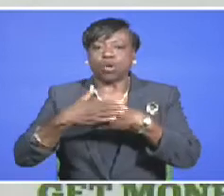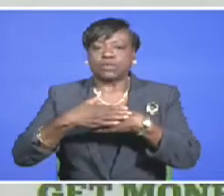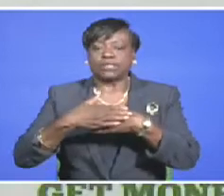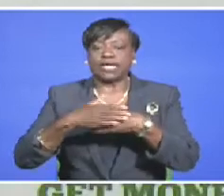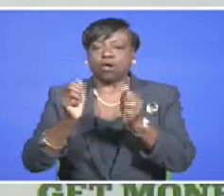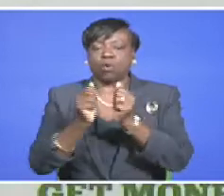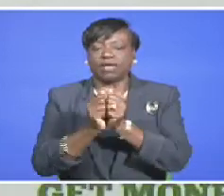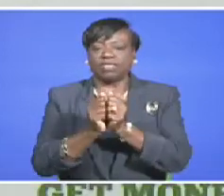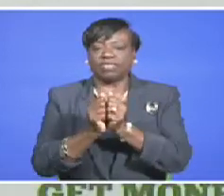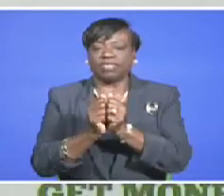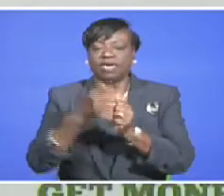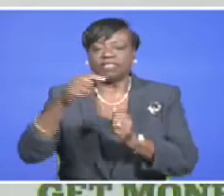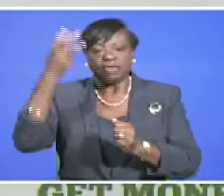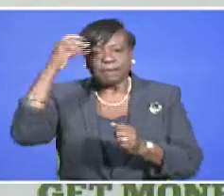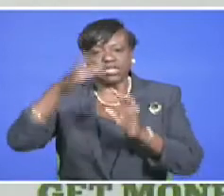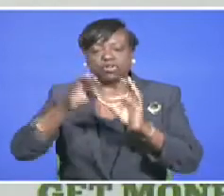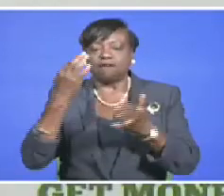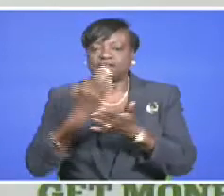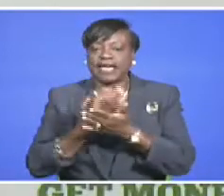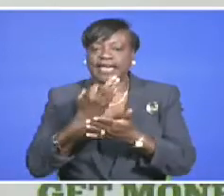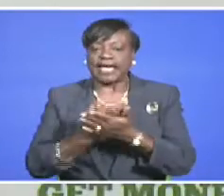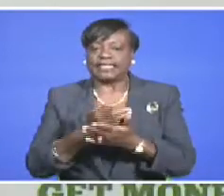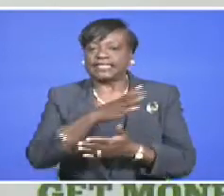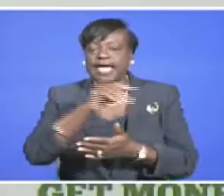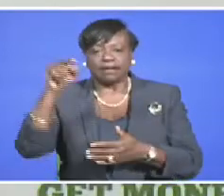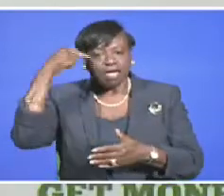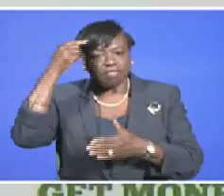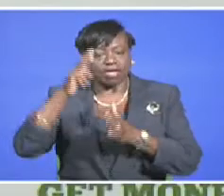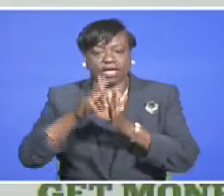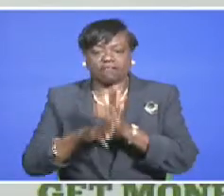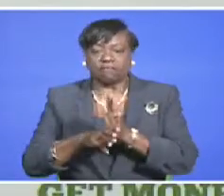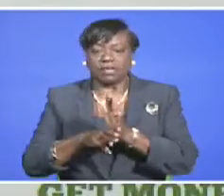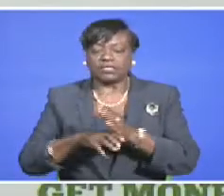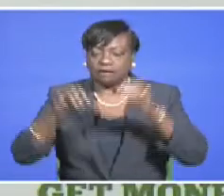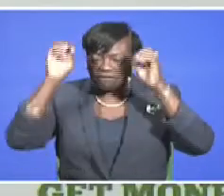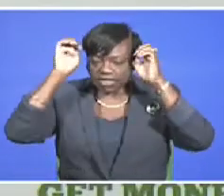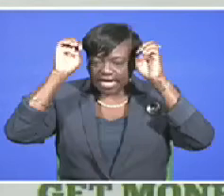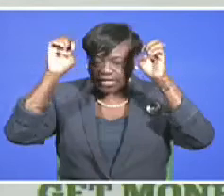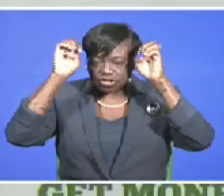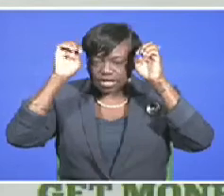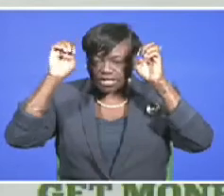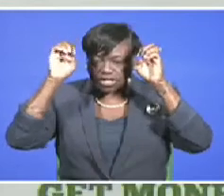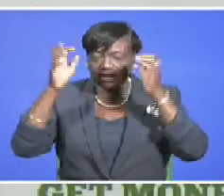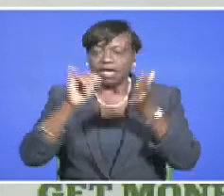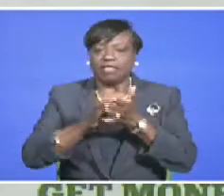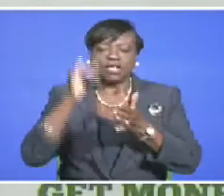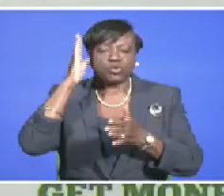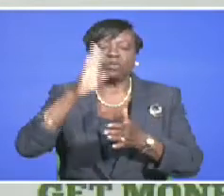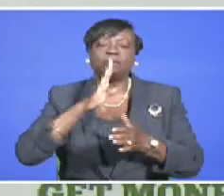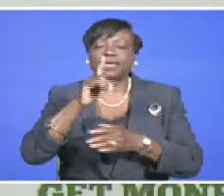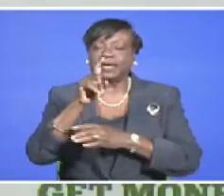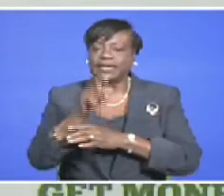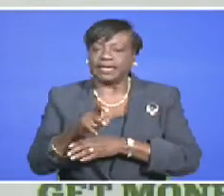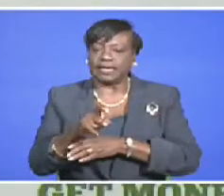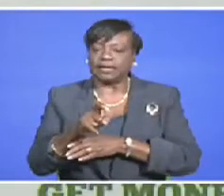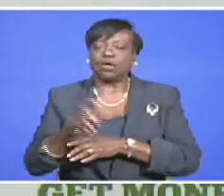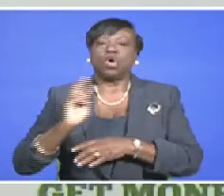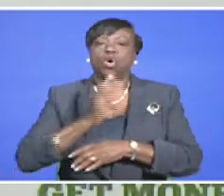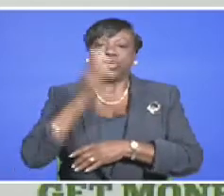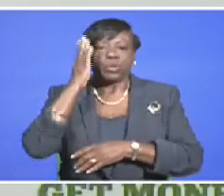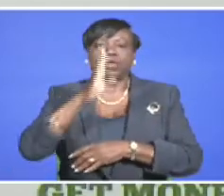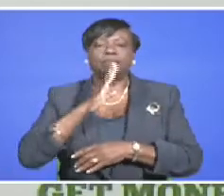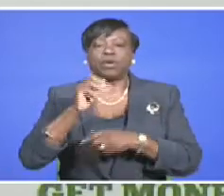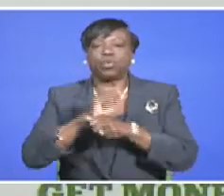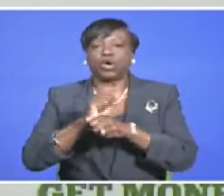the Ministry of Finance and the government in terms of some of the education that may be needed. We're also going to be working